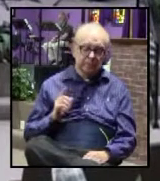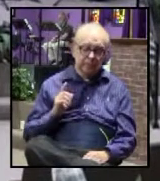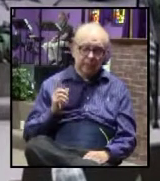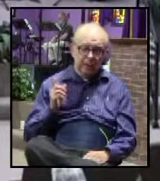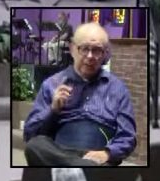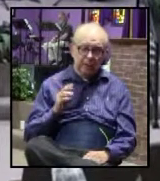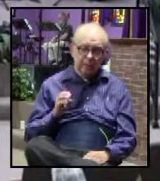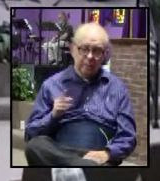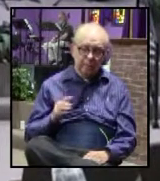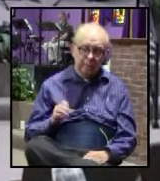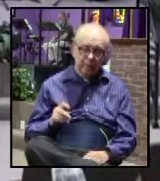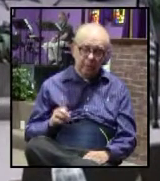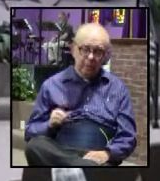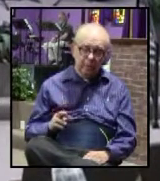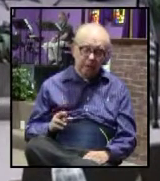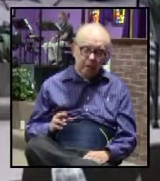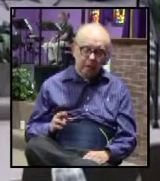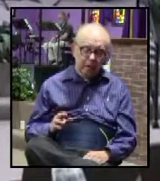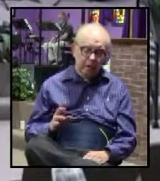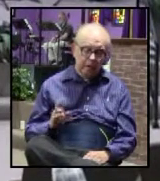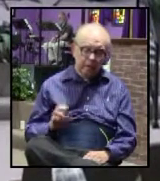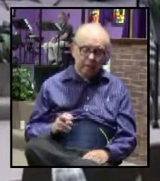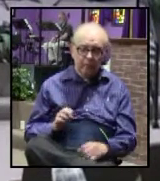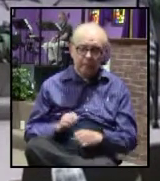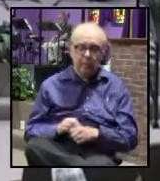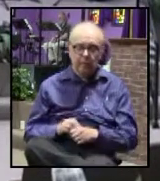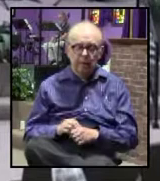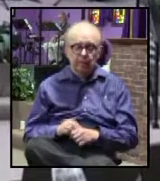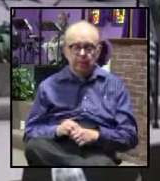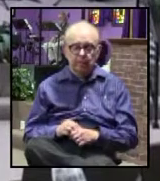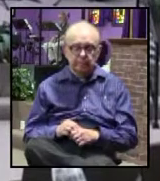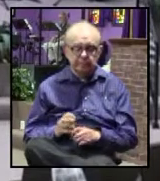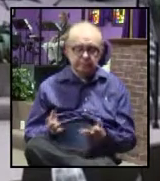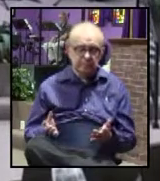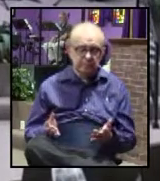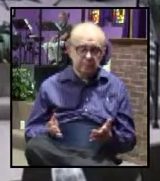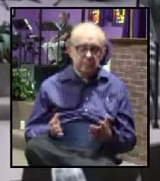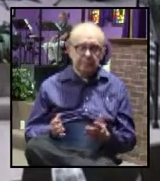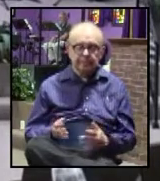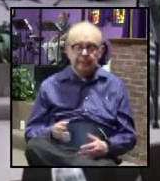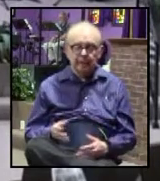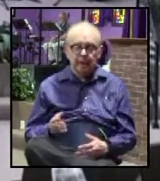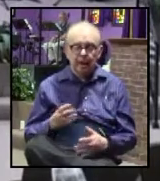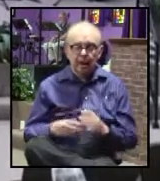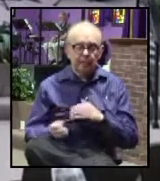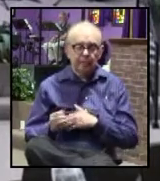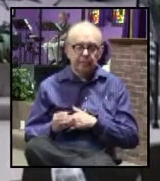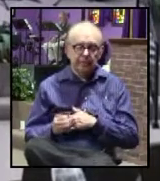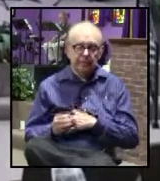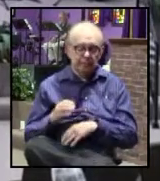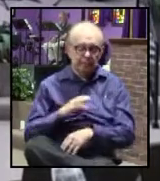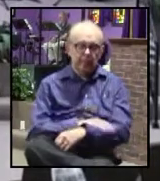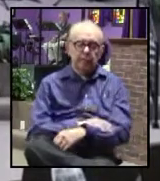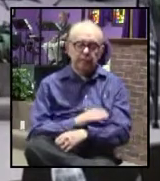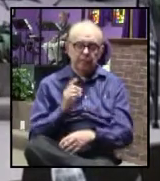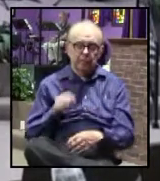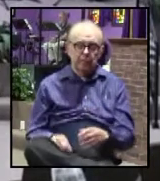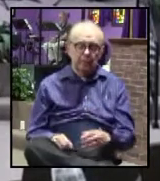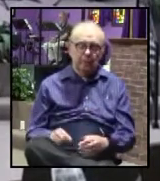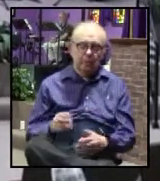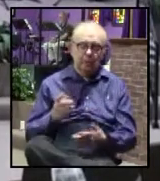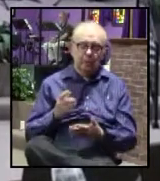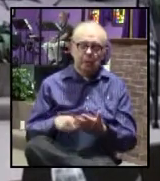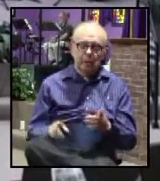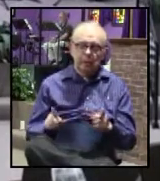like that? You should ride coasters all the time. Now my blood pressure drops. I get off and I feel like an old man. I want to faint. That's what it's like to be